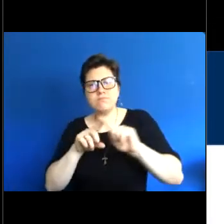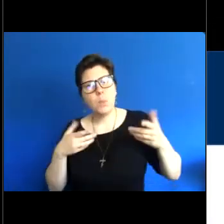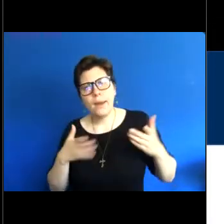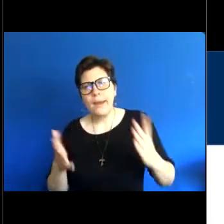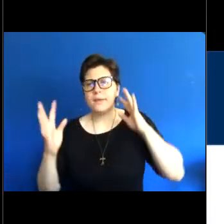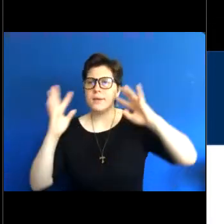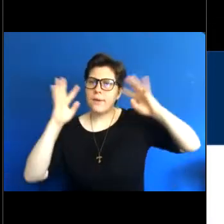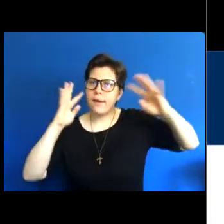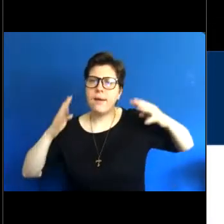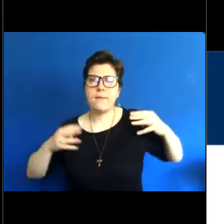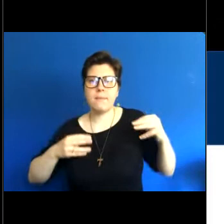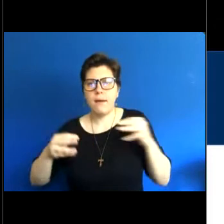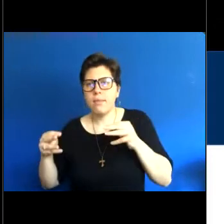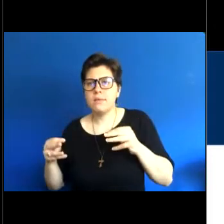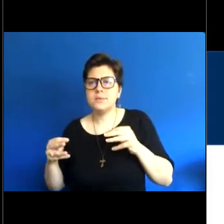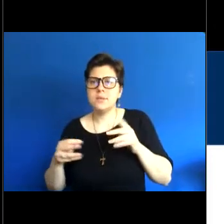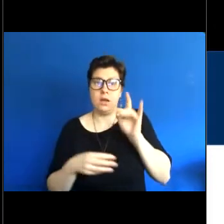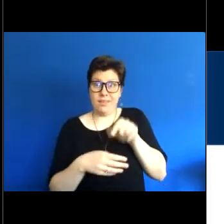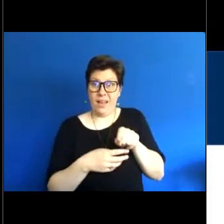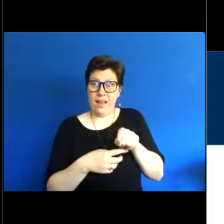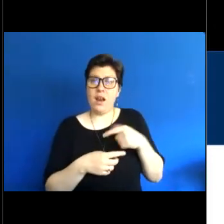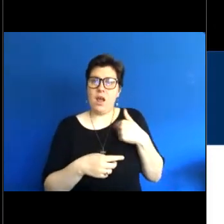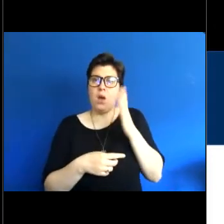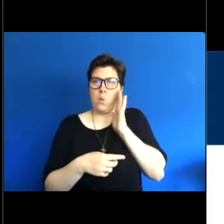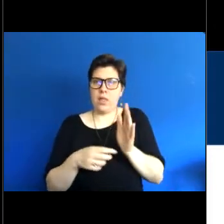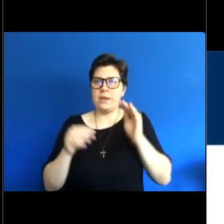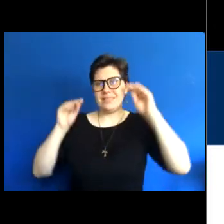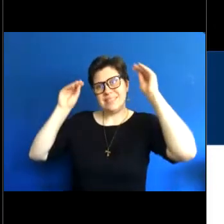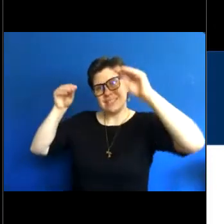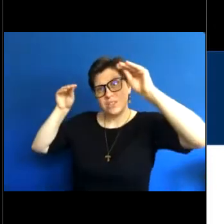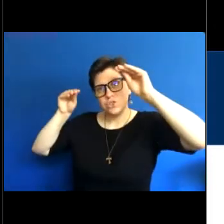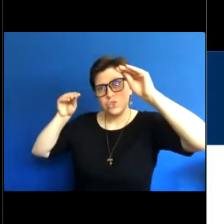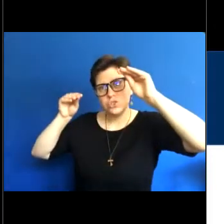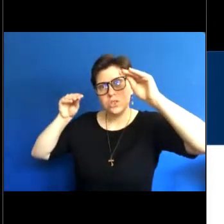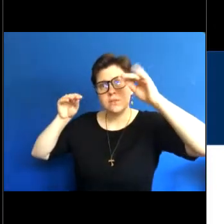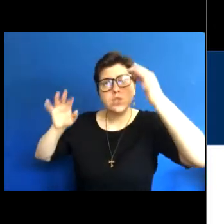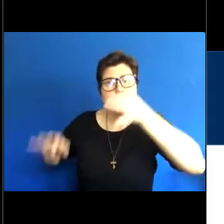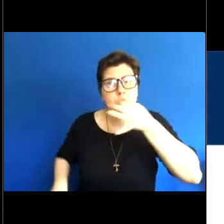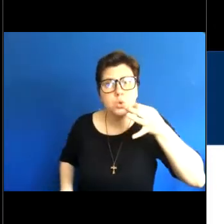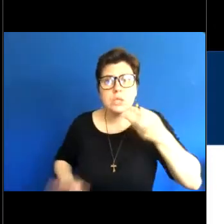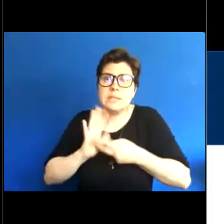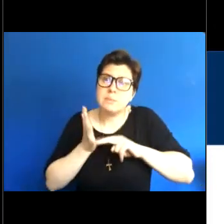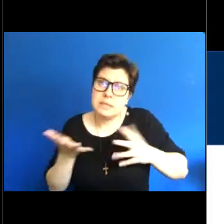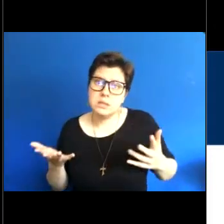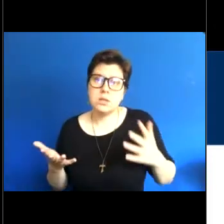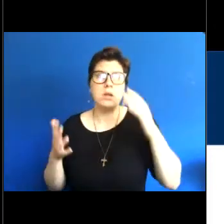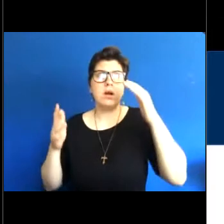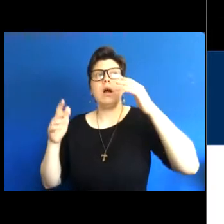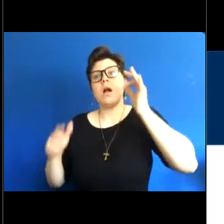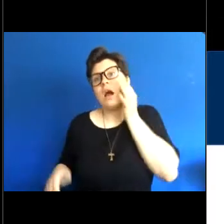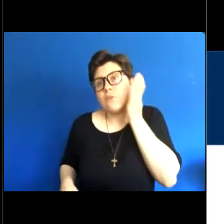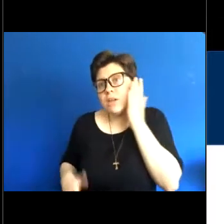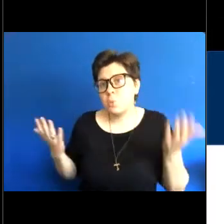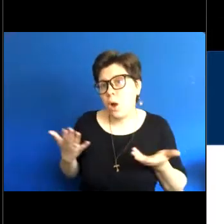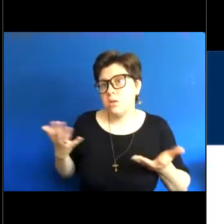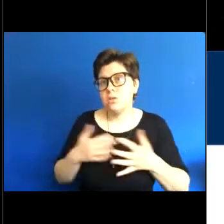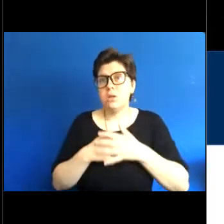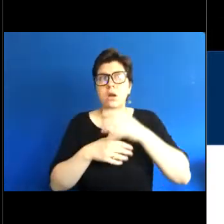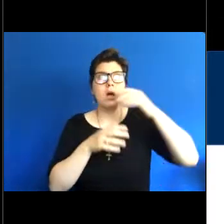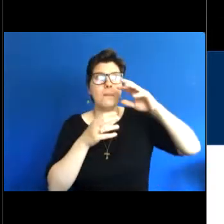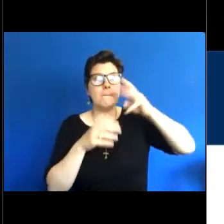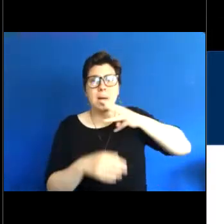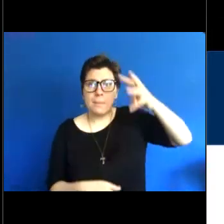creative methods with which we are going to teach what it means, what the Eucharist means, to teach what confirmation is, to teach what